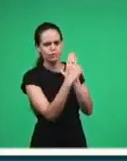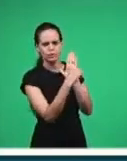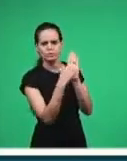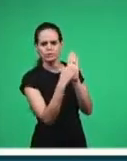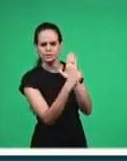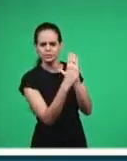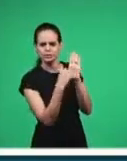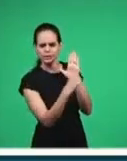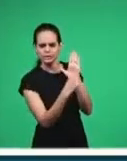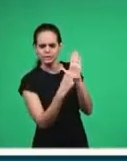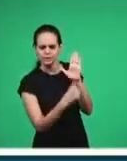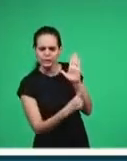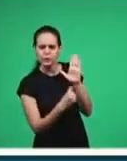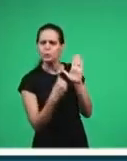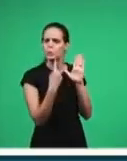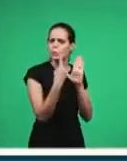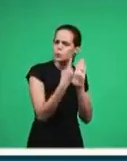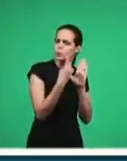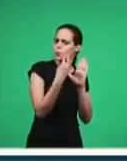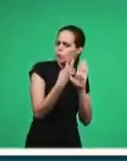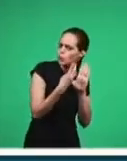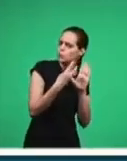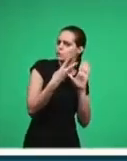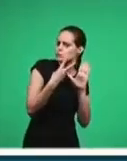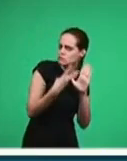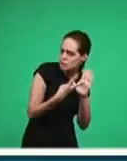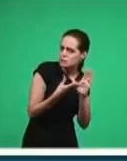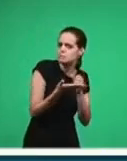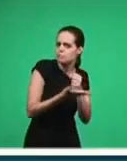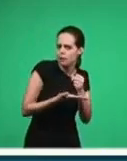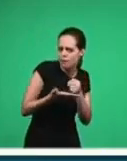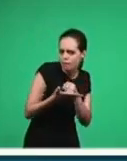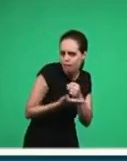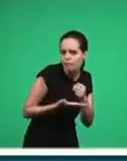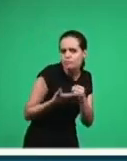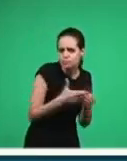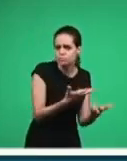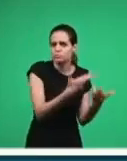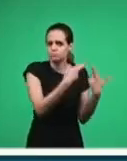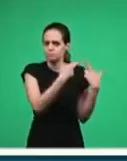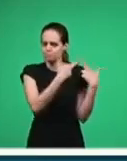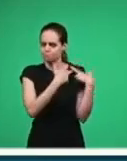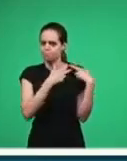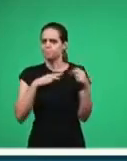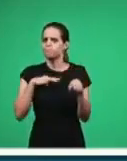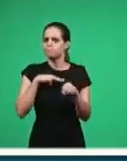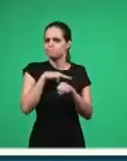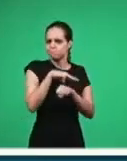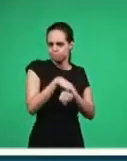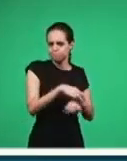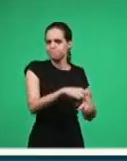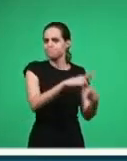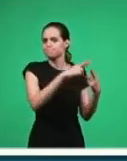in the order that they show up in the verses, identify the three fundamental characteristics of